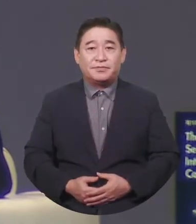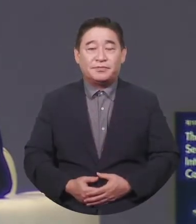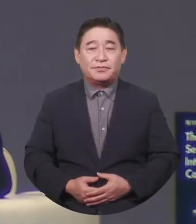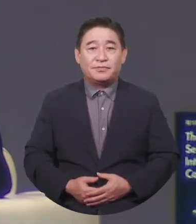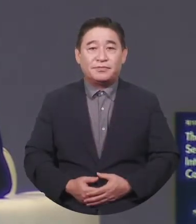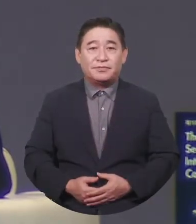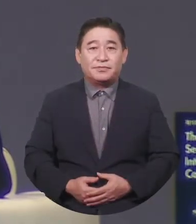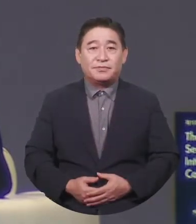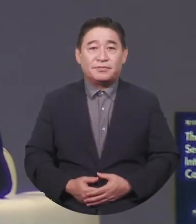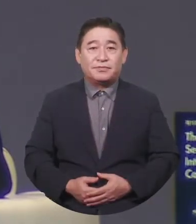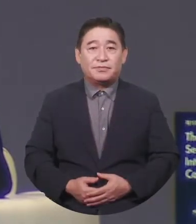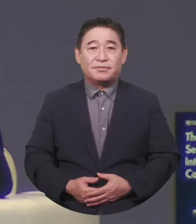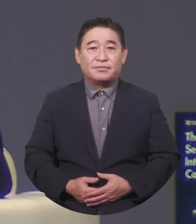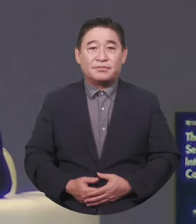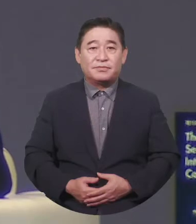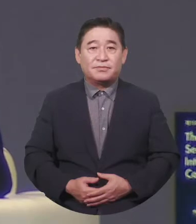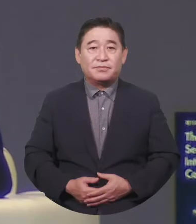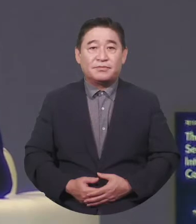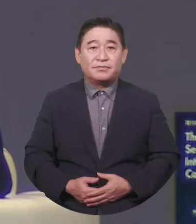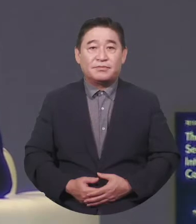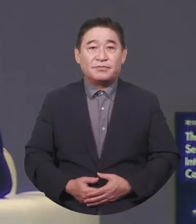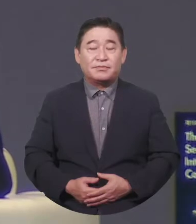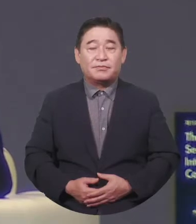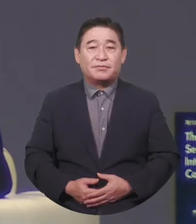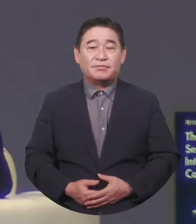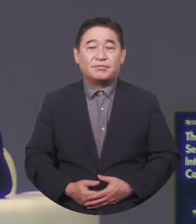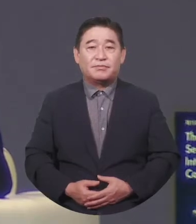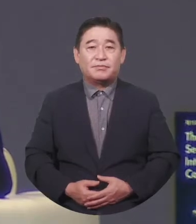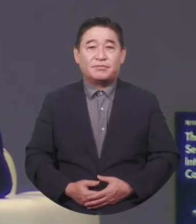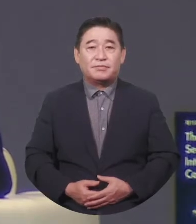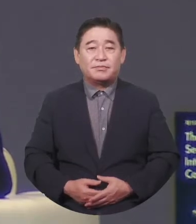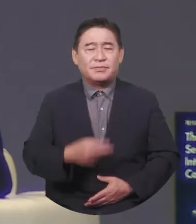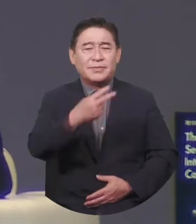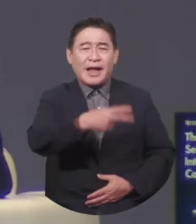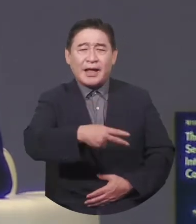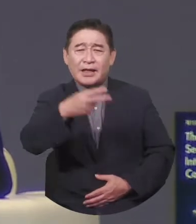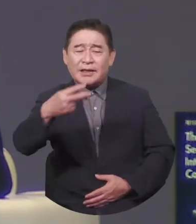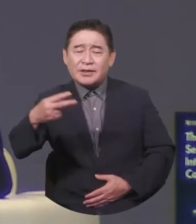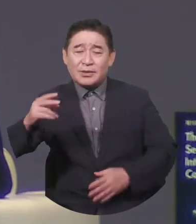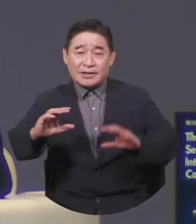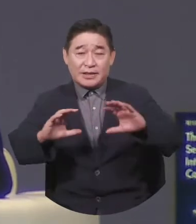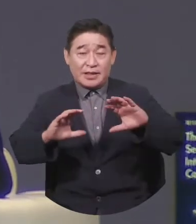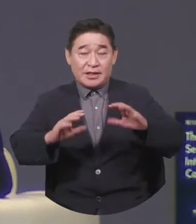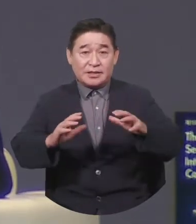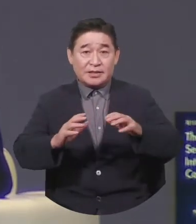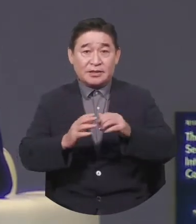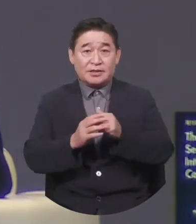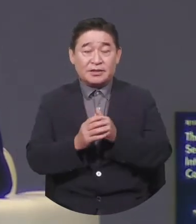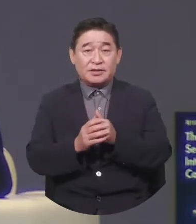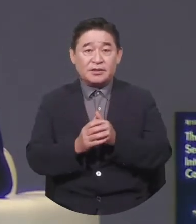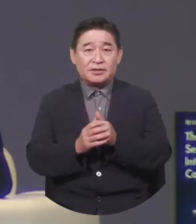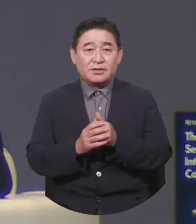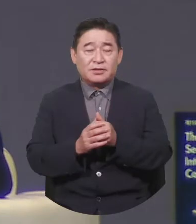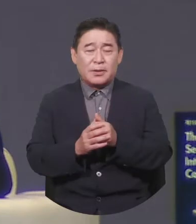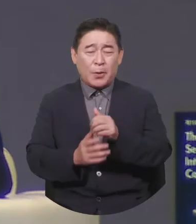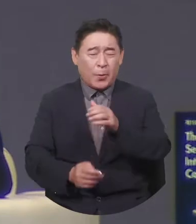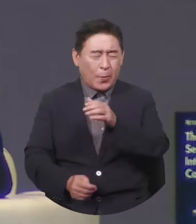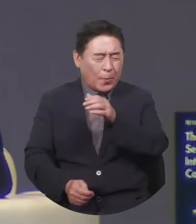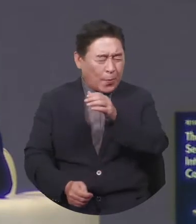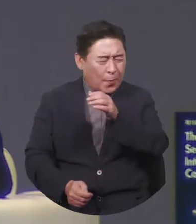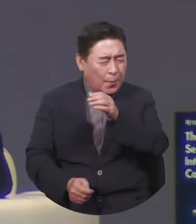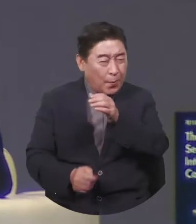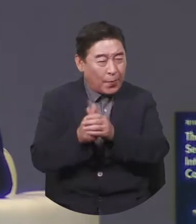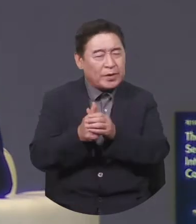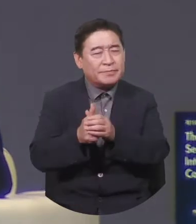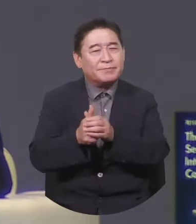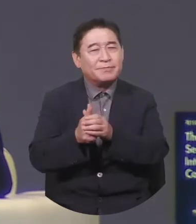how we have experience, it's very quite new actually, how can build a model that when we